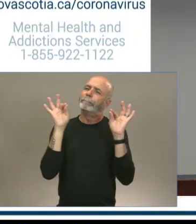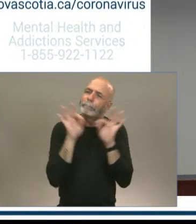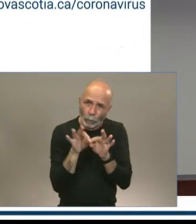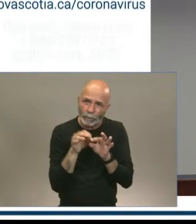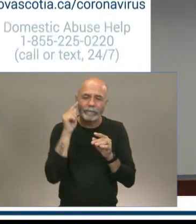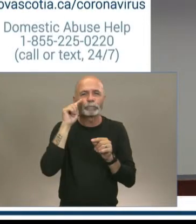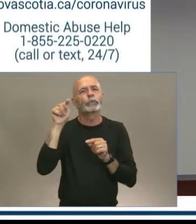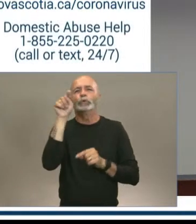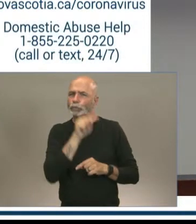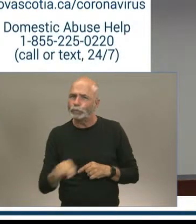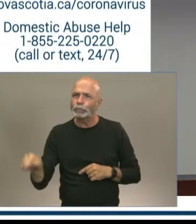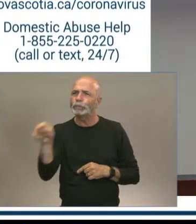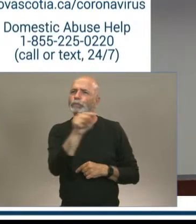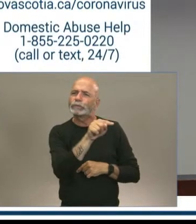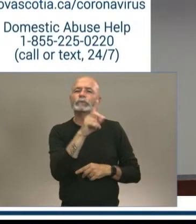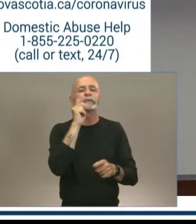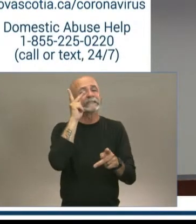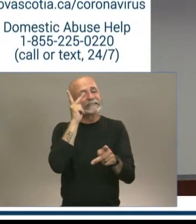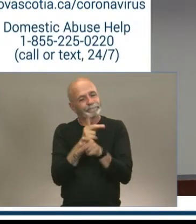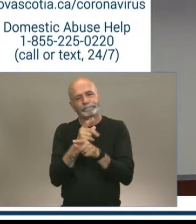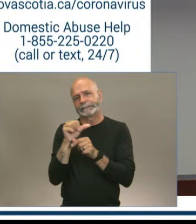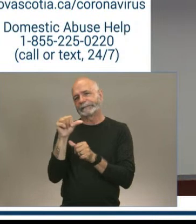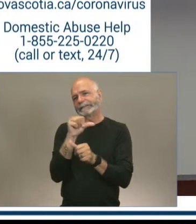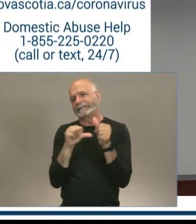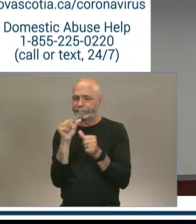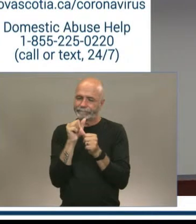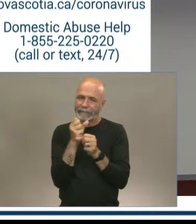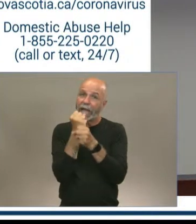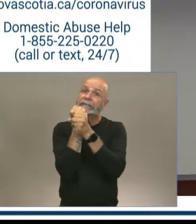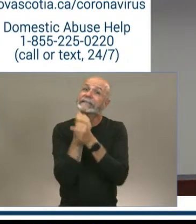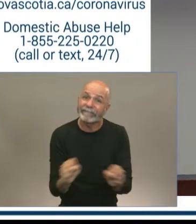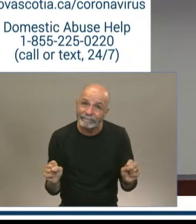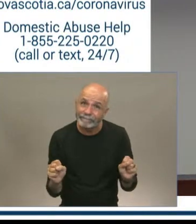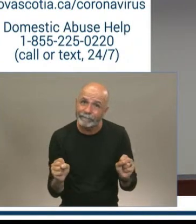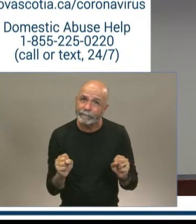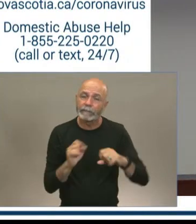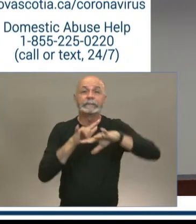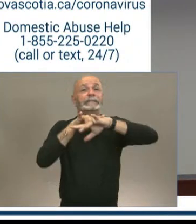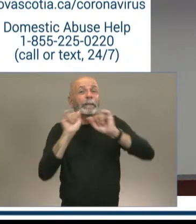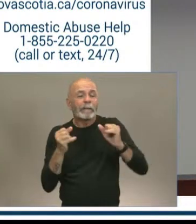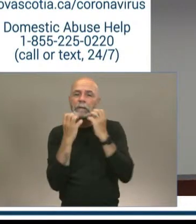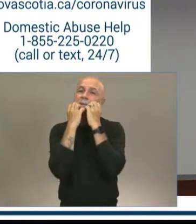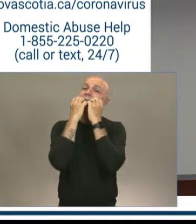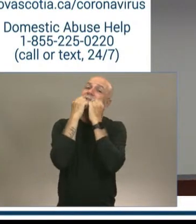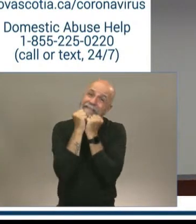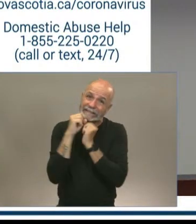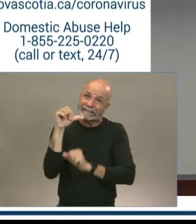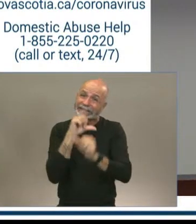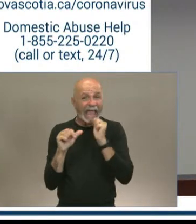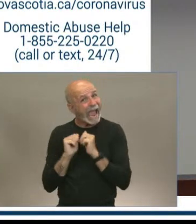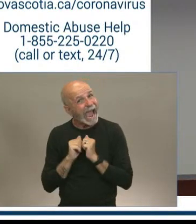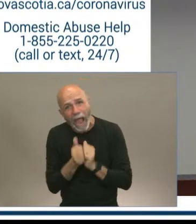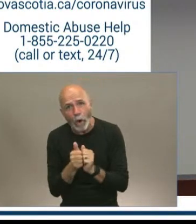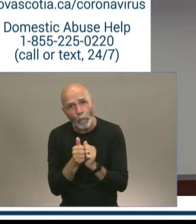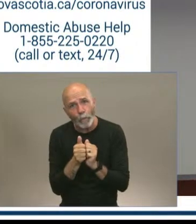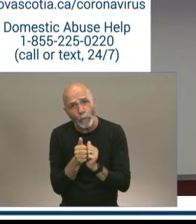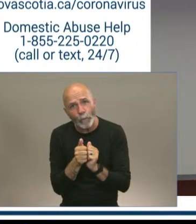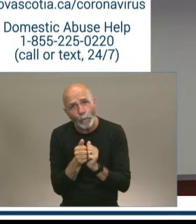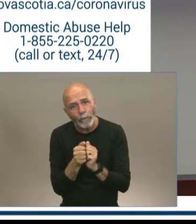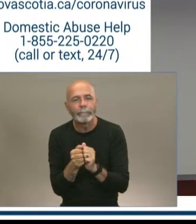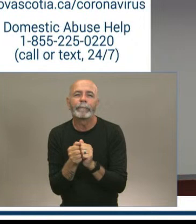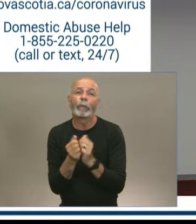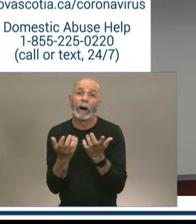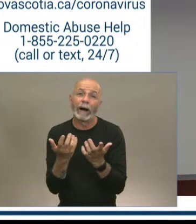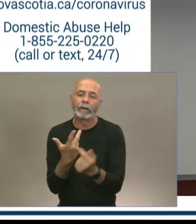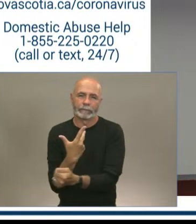what's necessary to keep each other safe, to care for each other, is by getting vaccinated. Getting vaccinated shows